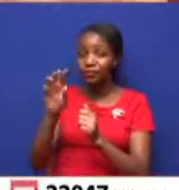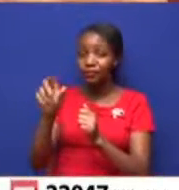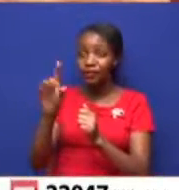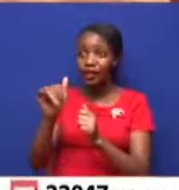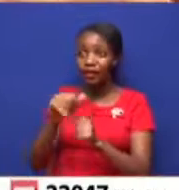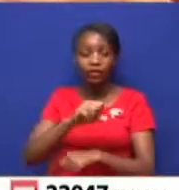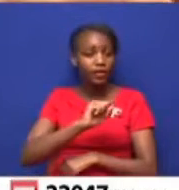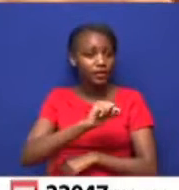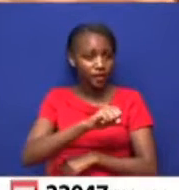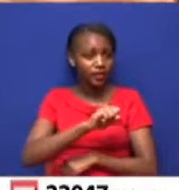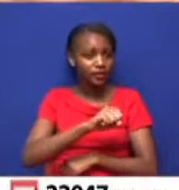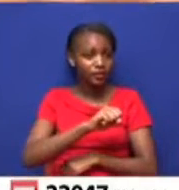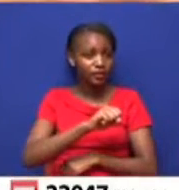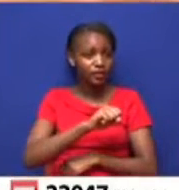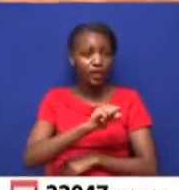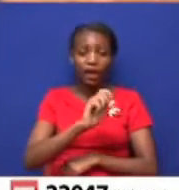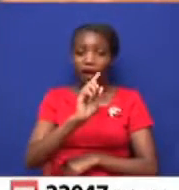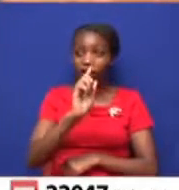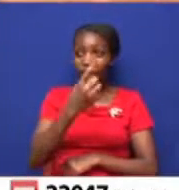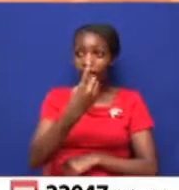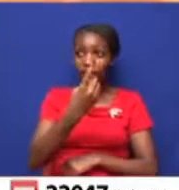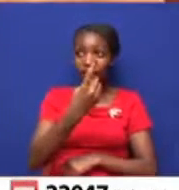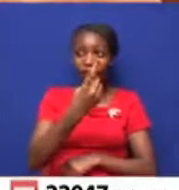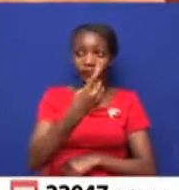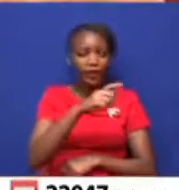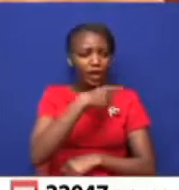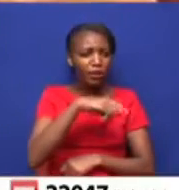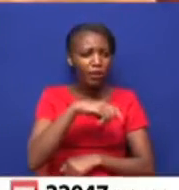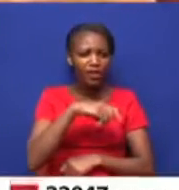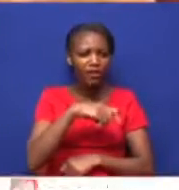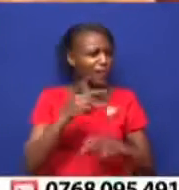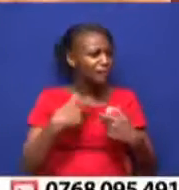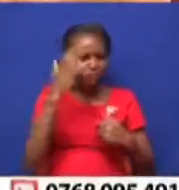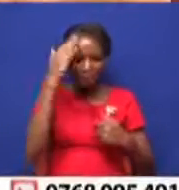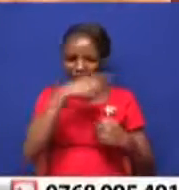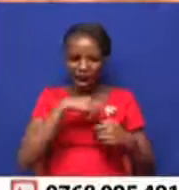Nenoh? Yeah. Okay. First, we are not a celebrity couple, so.